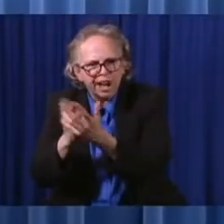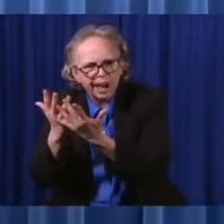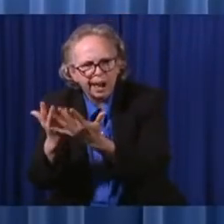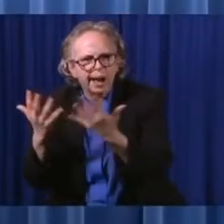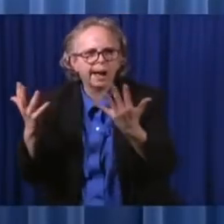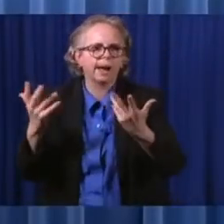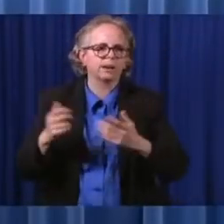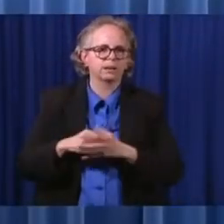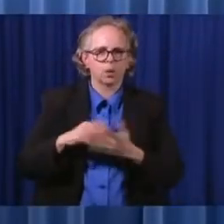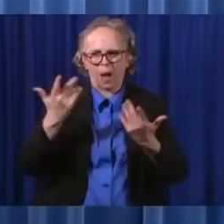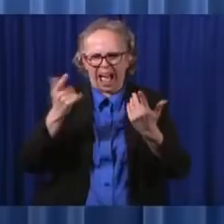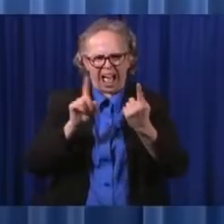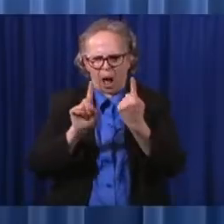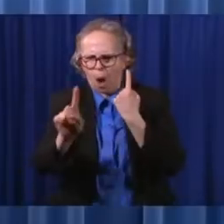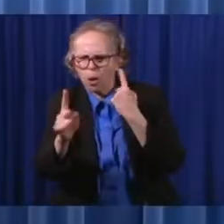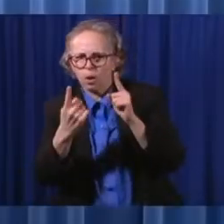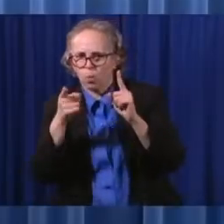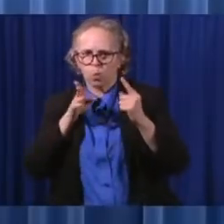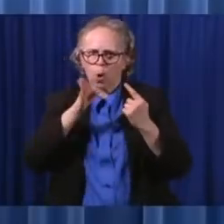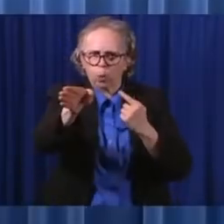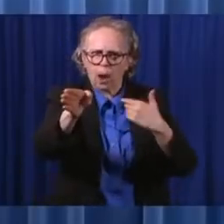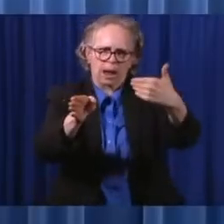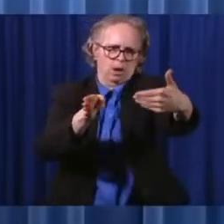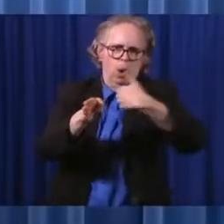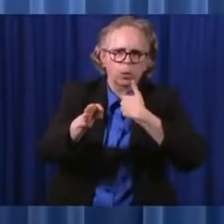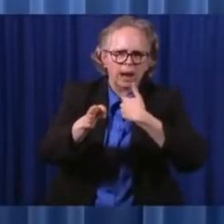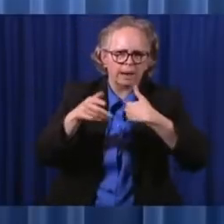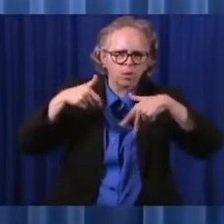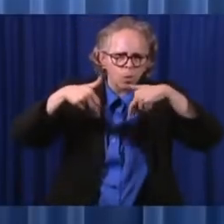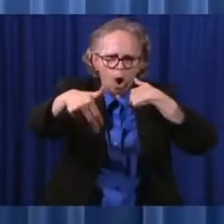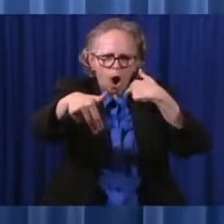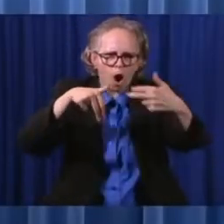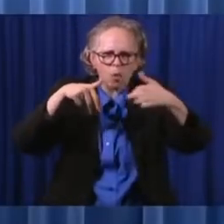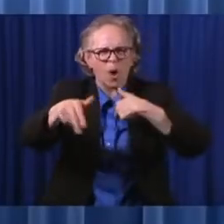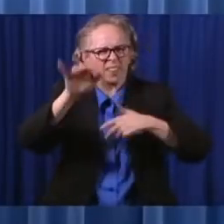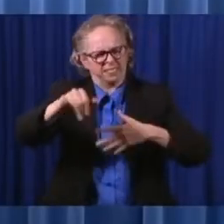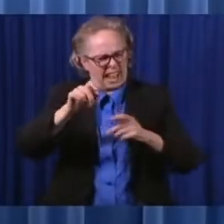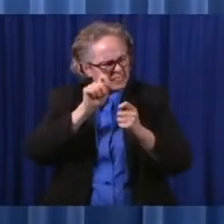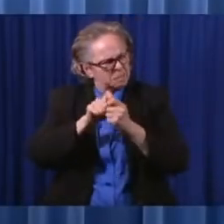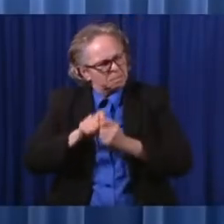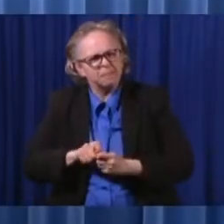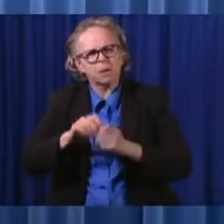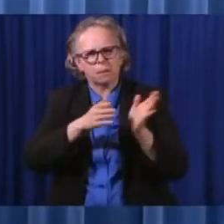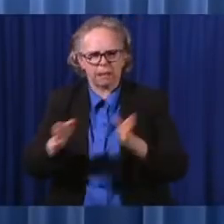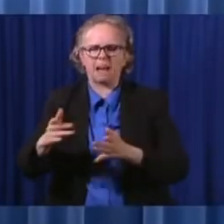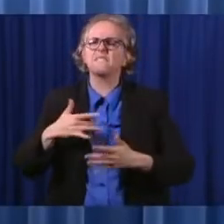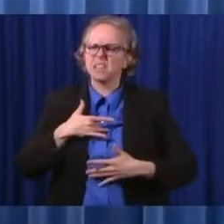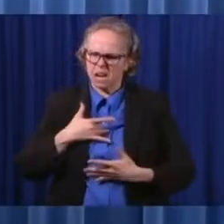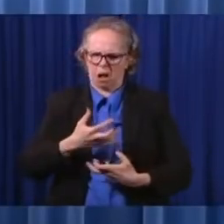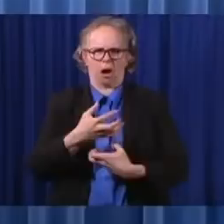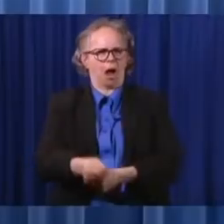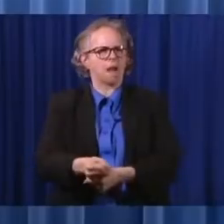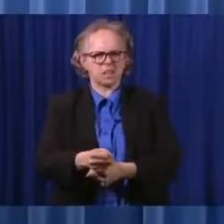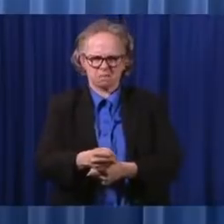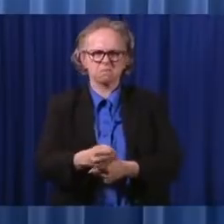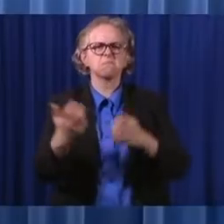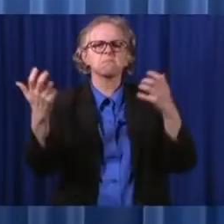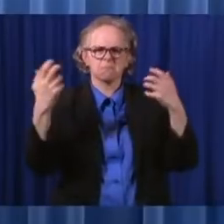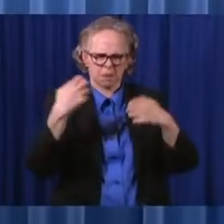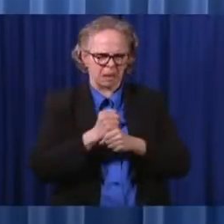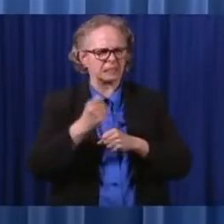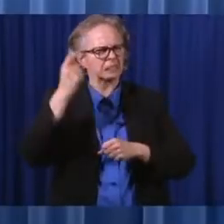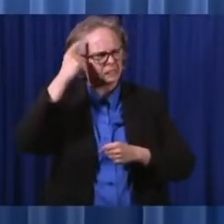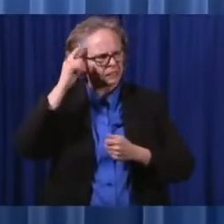elaborate plans that we believe are consistent with protecting the public